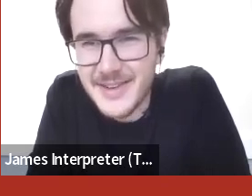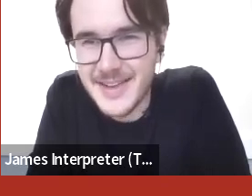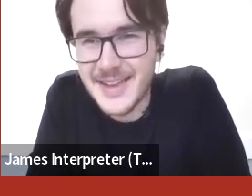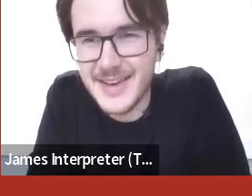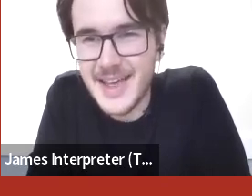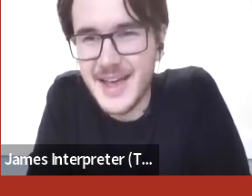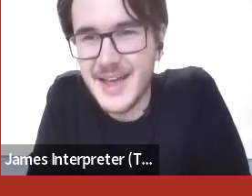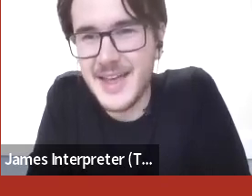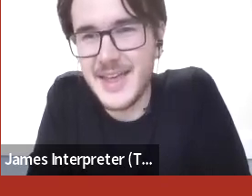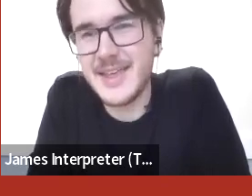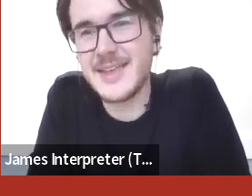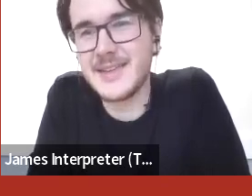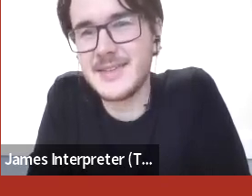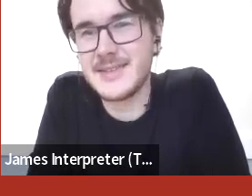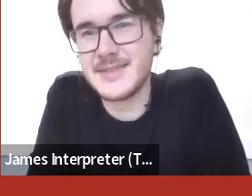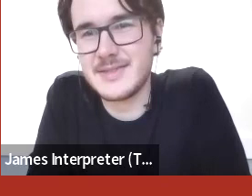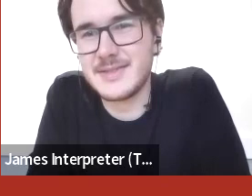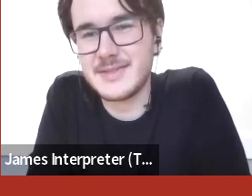Have a look again. A.